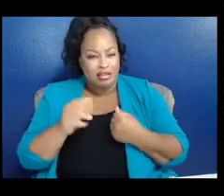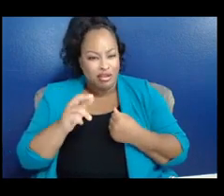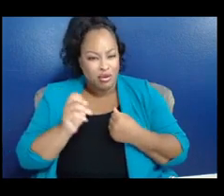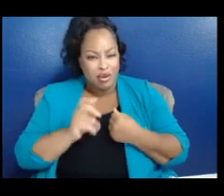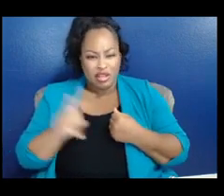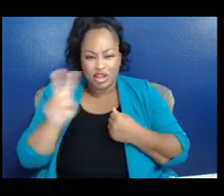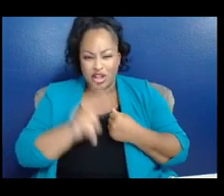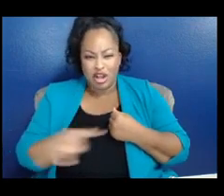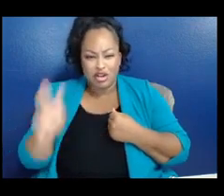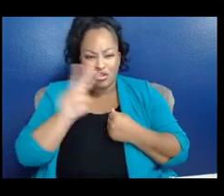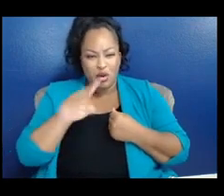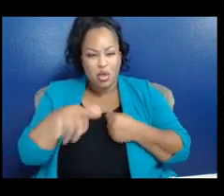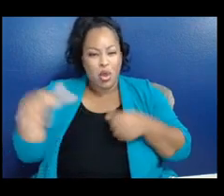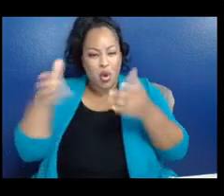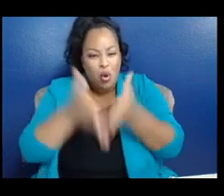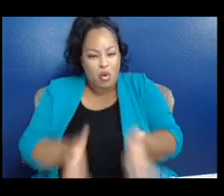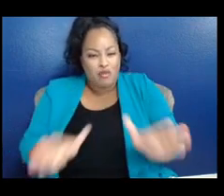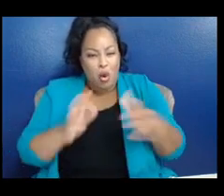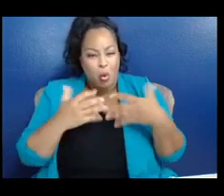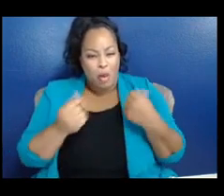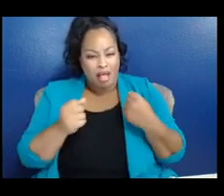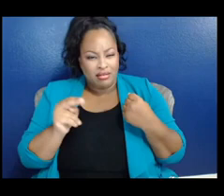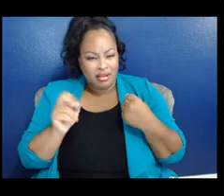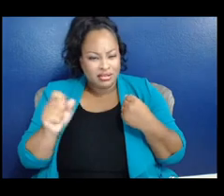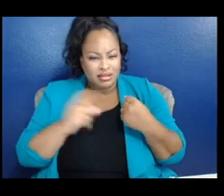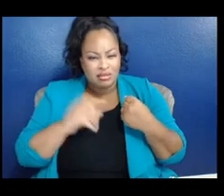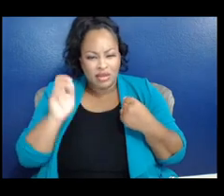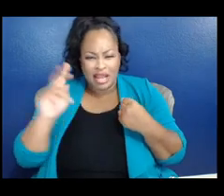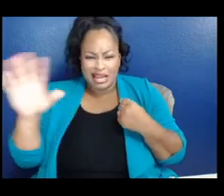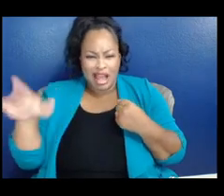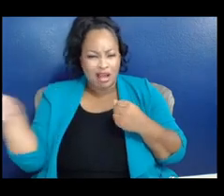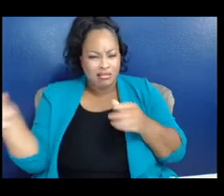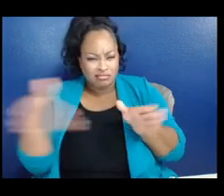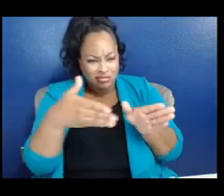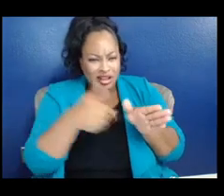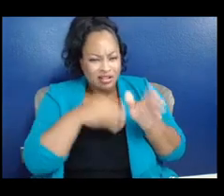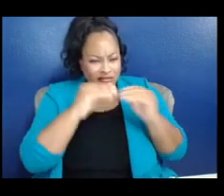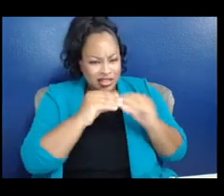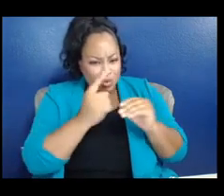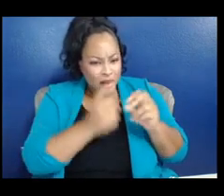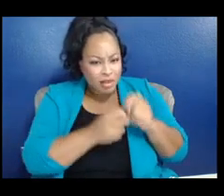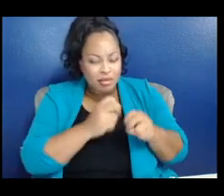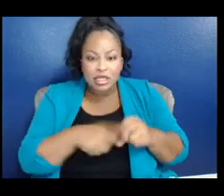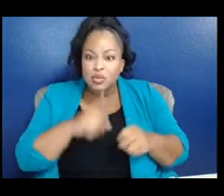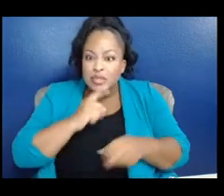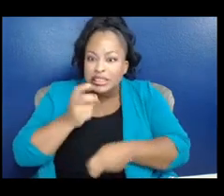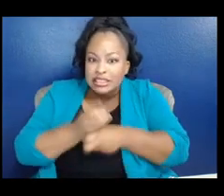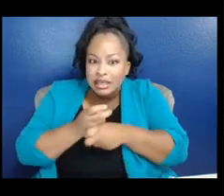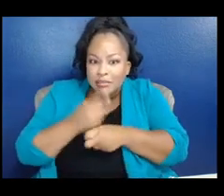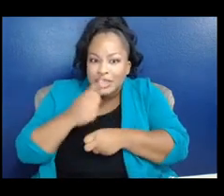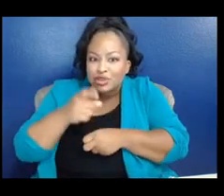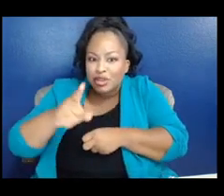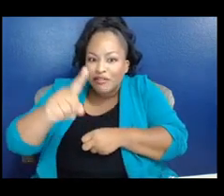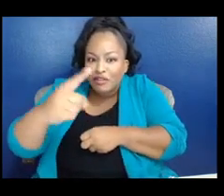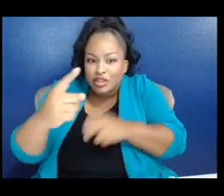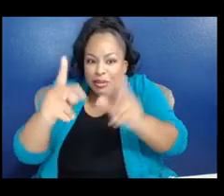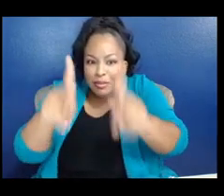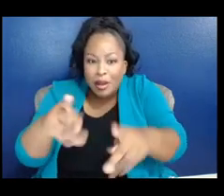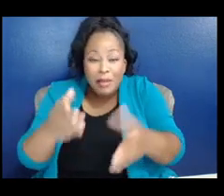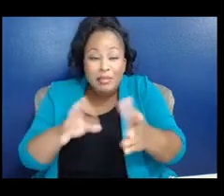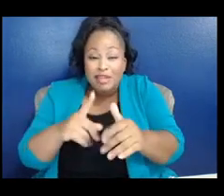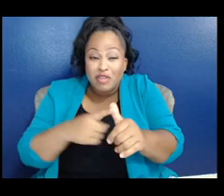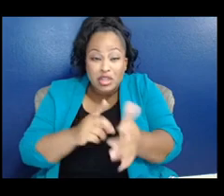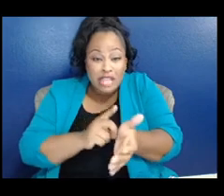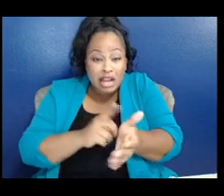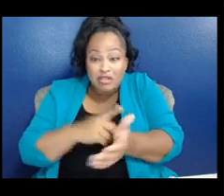overall wellness and they're trying to figure out, oh, let me just attack this one problem. And it's so difficult when you're the first person, maybe the first provider they've ever